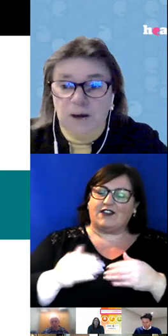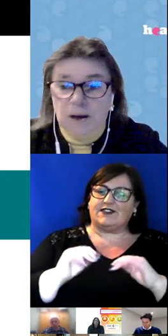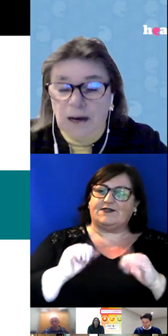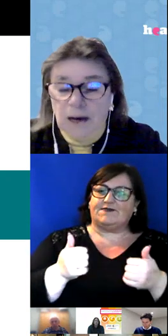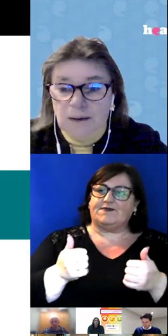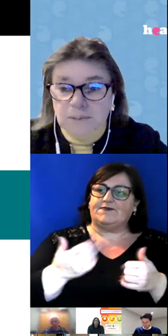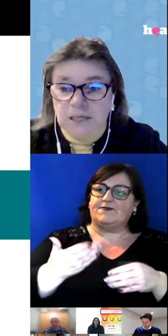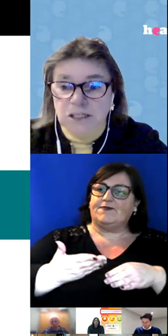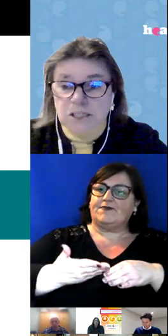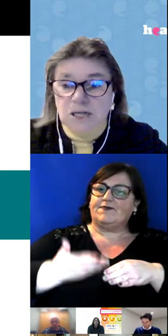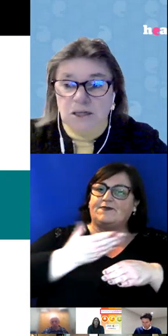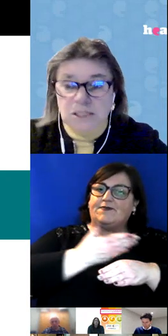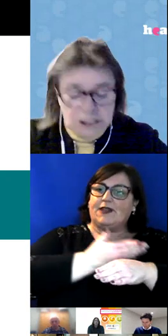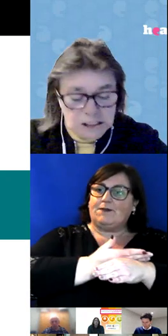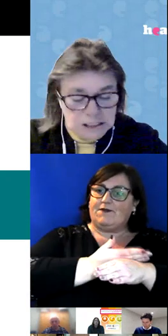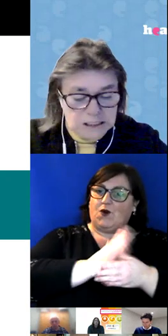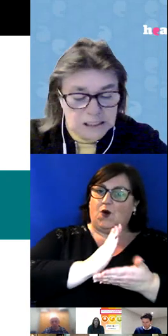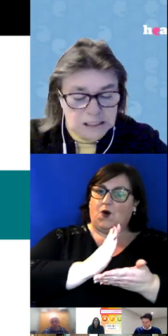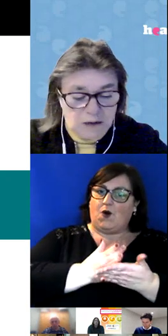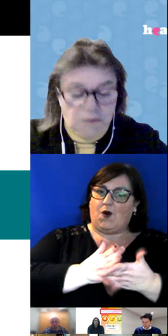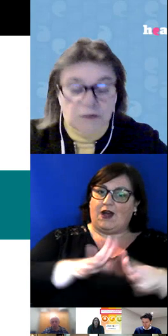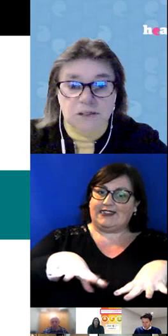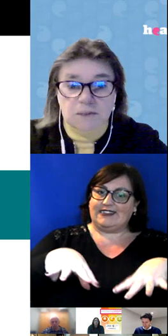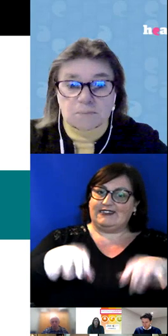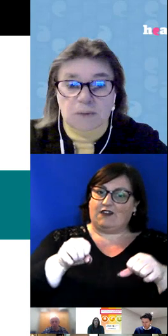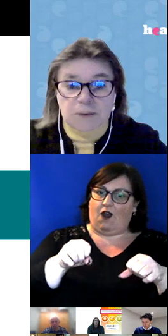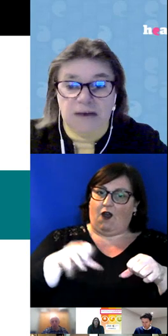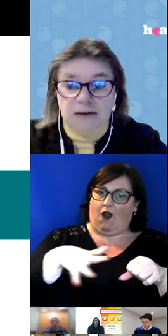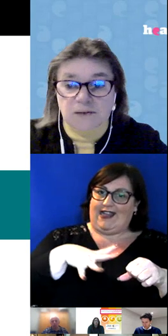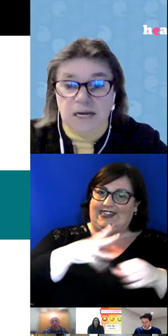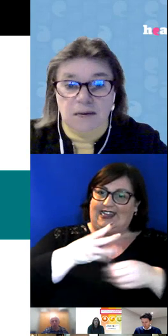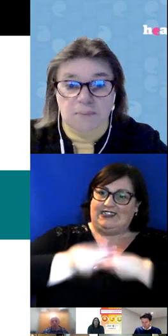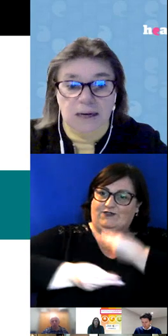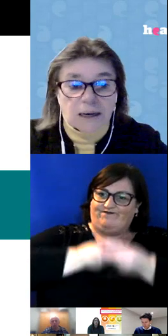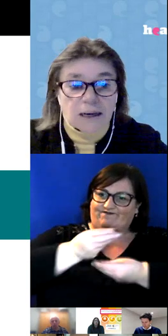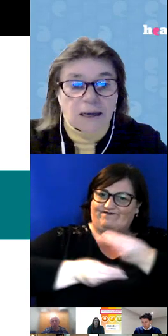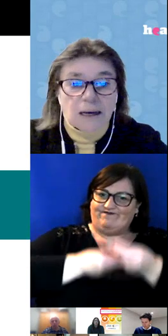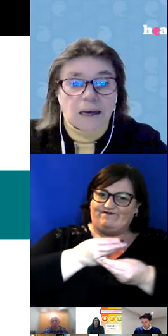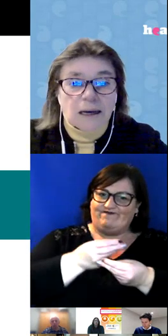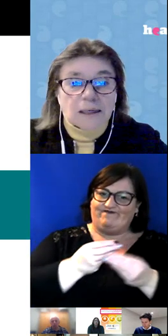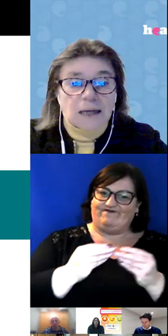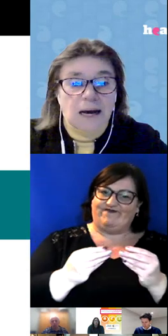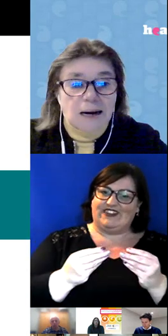Before the session starts, I just need to take you through a bit of housekeeping.